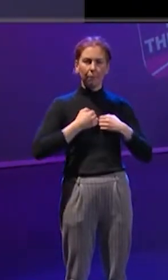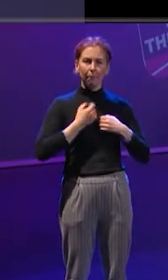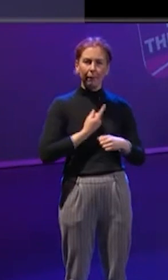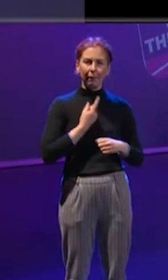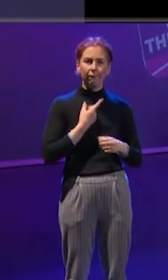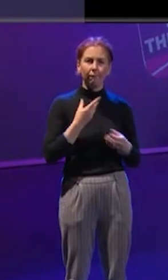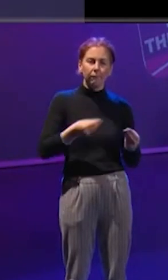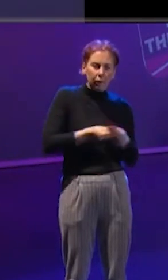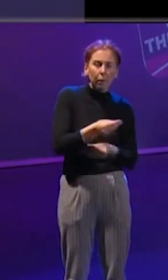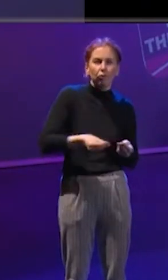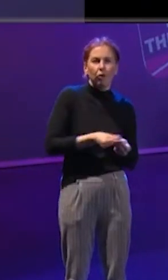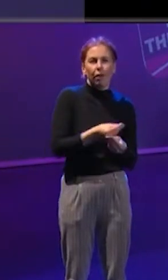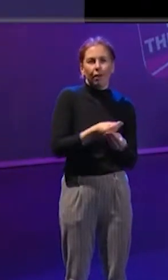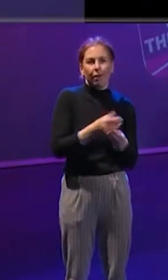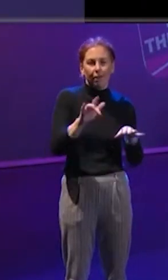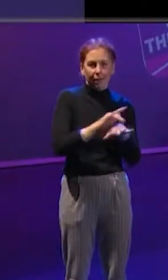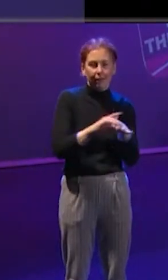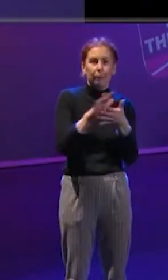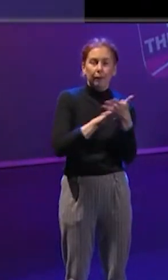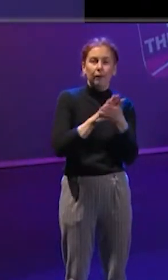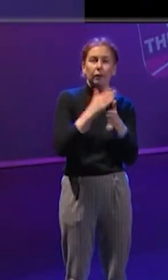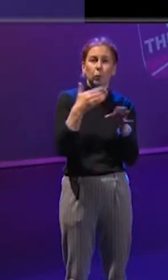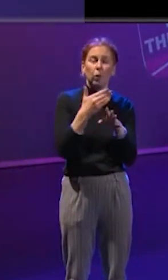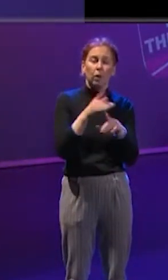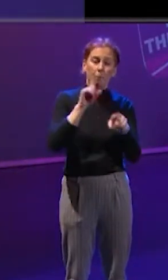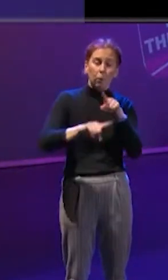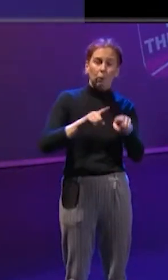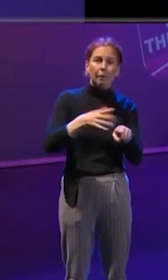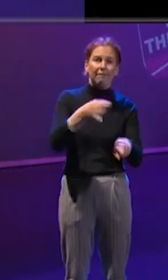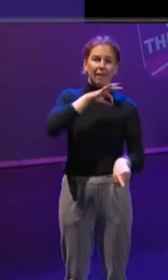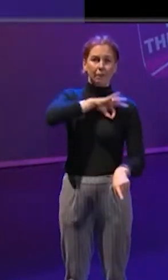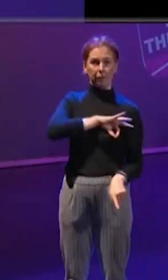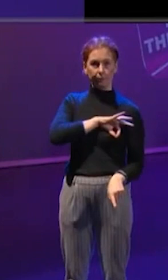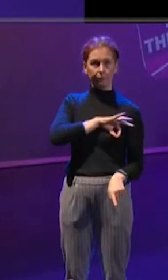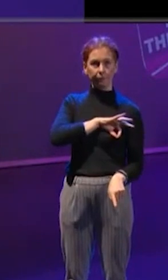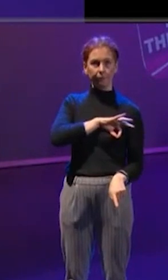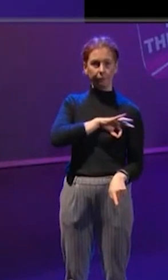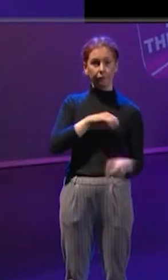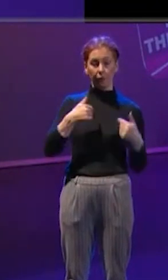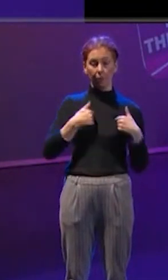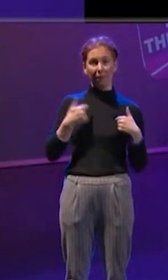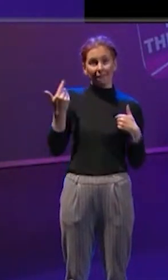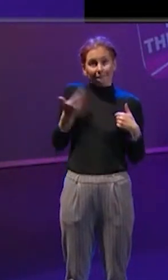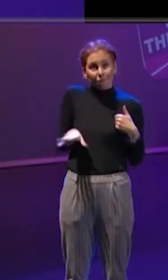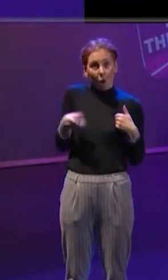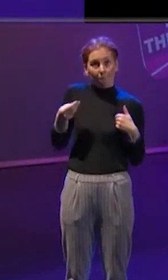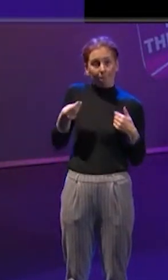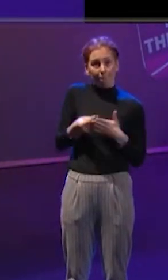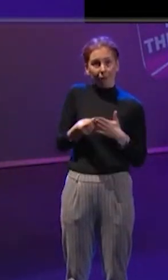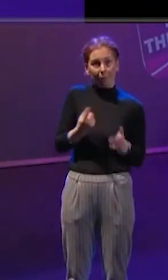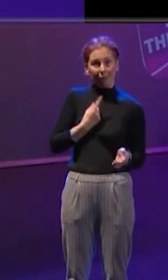commercial theatre, which means that I work mainly with investment. And I do not come from money. I think that's very important to